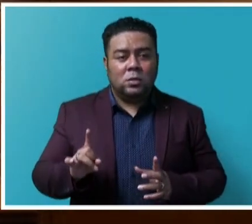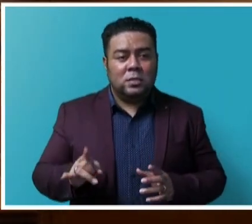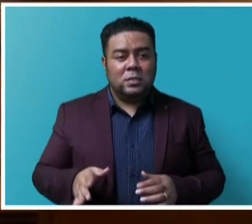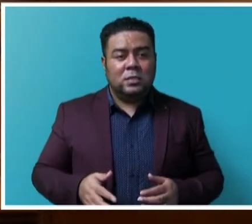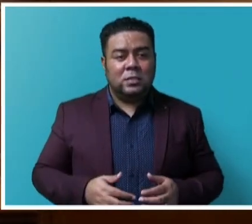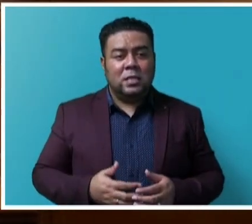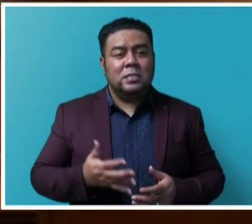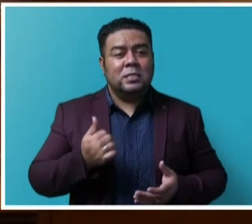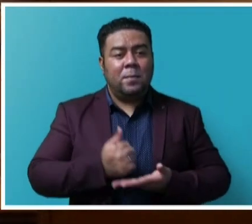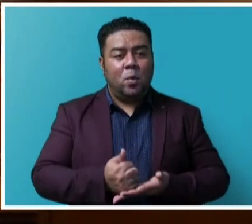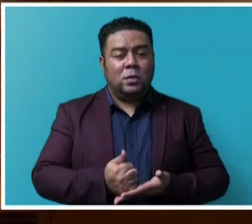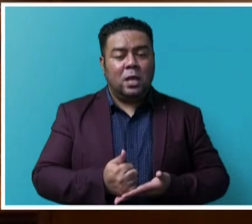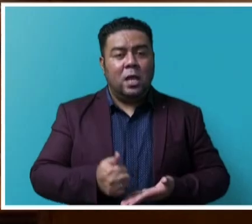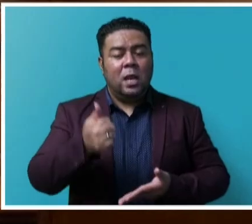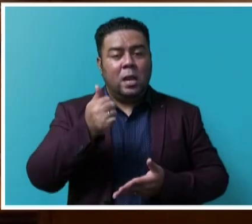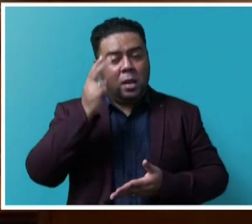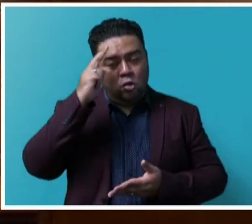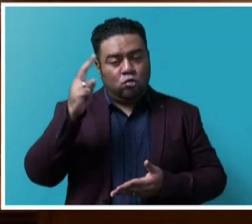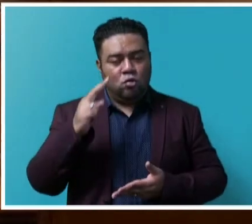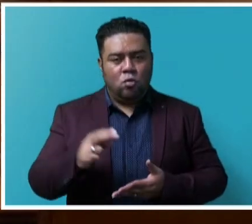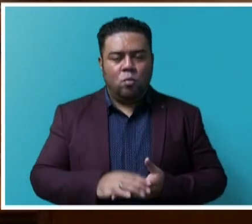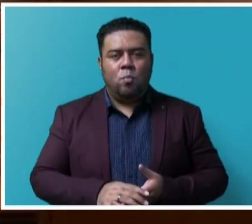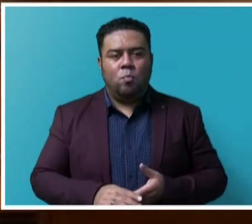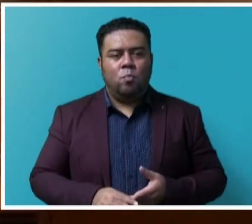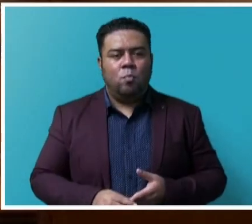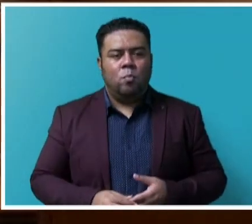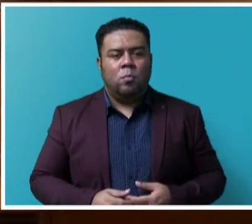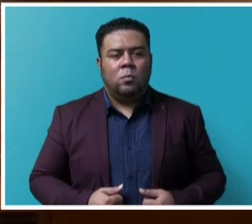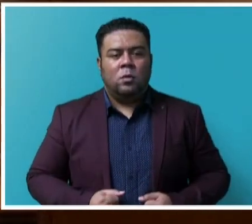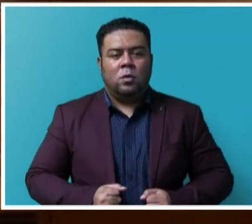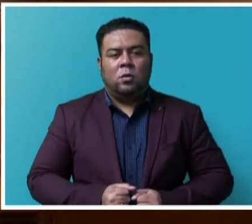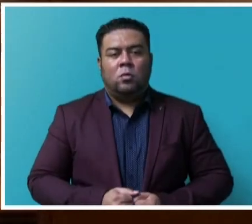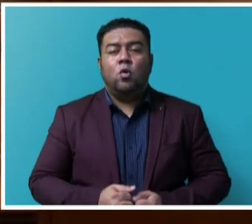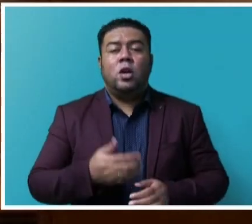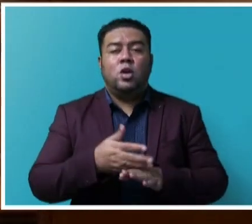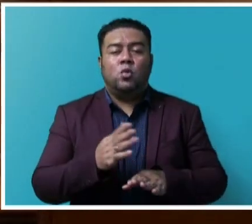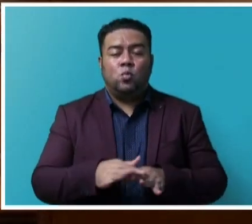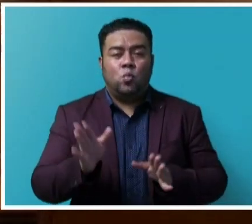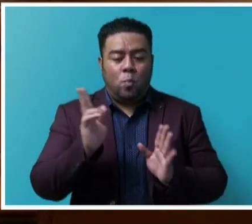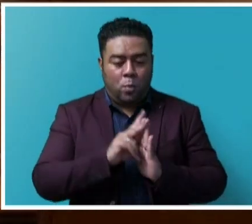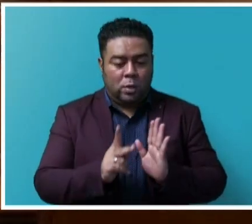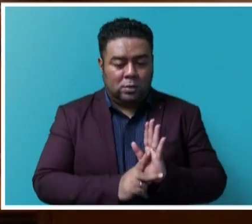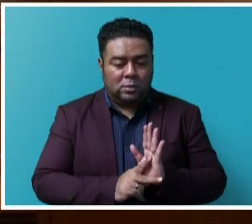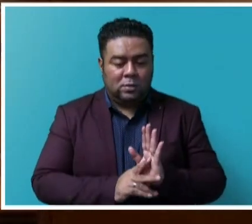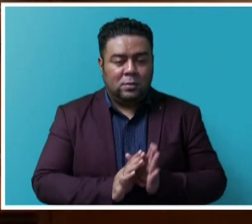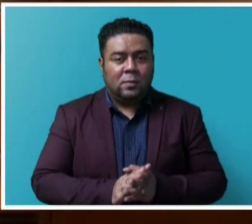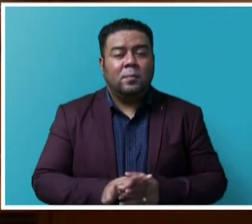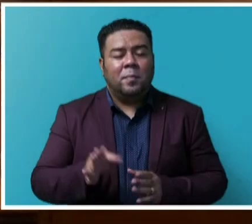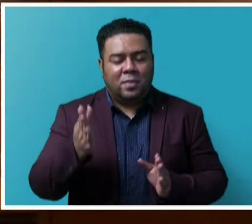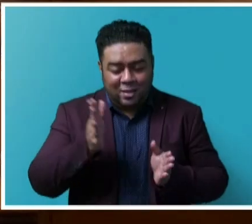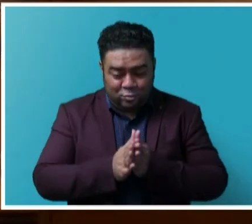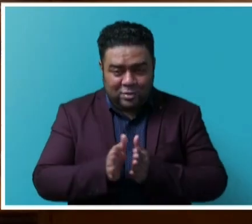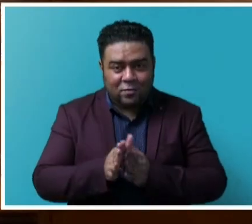national productivity, and continue attracting foreign investments through new policy, but the interests of our local industries